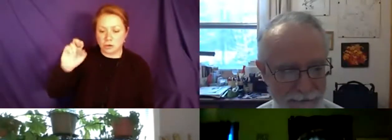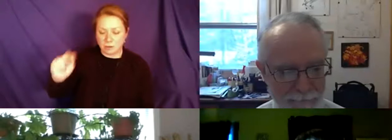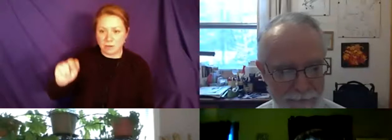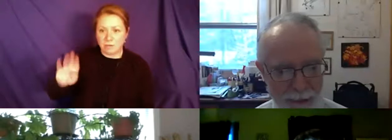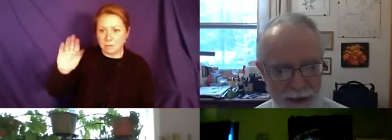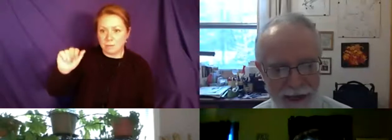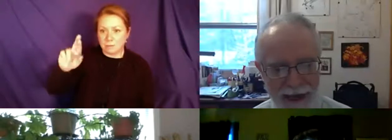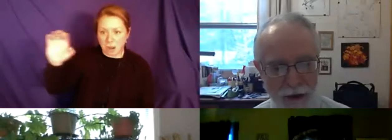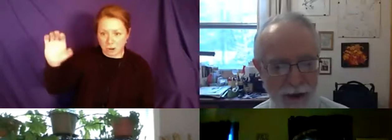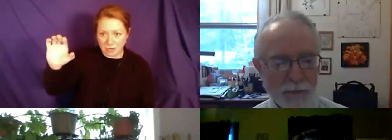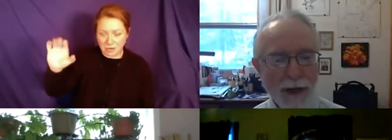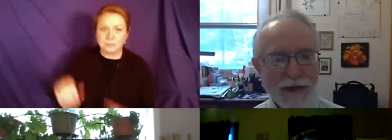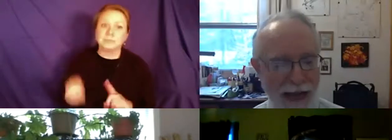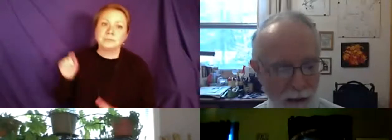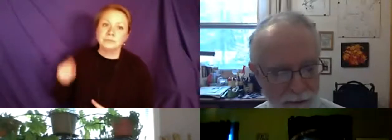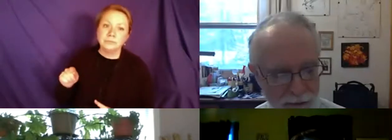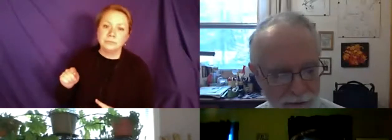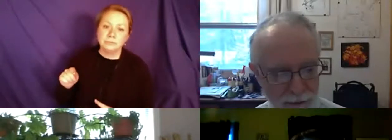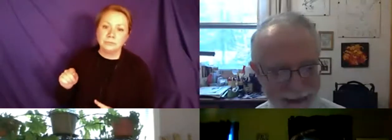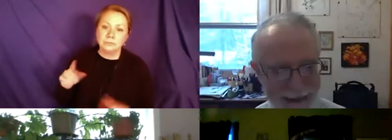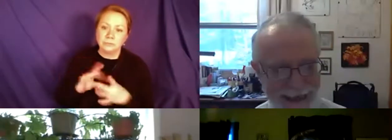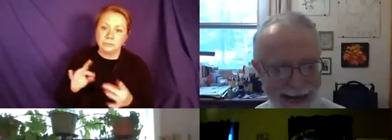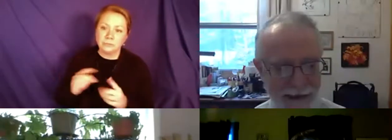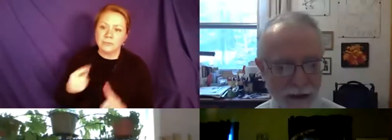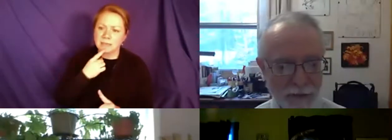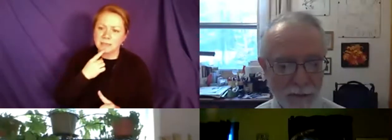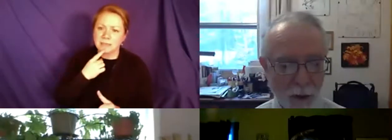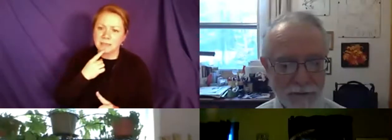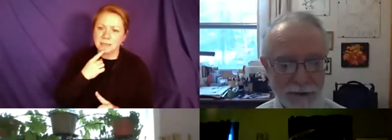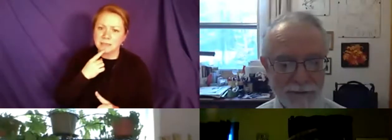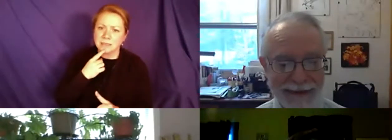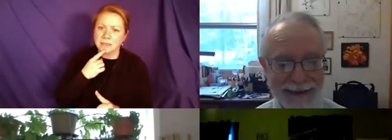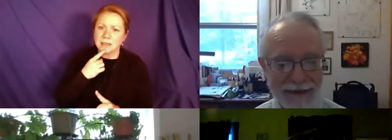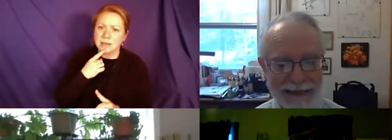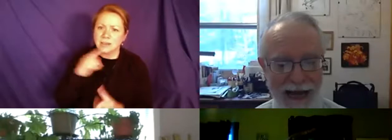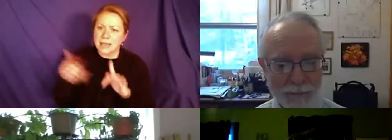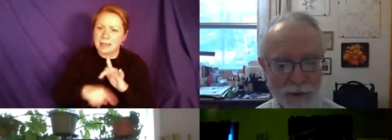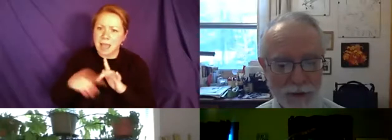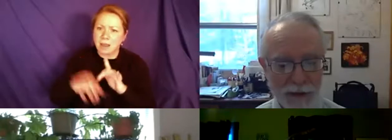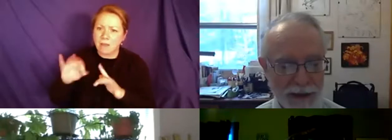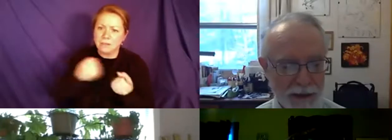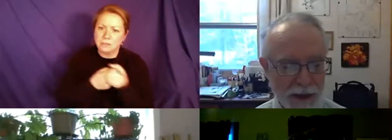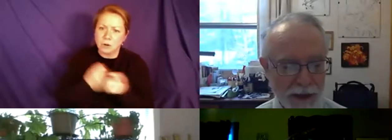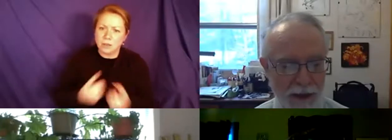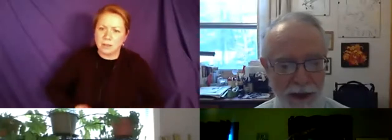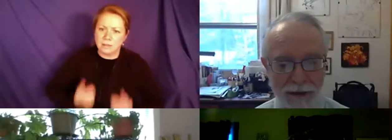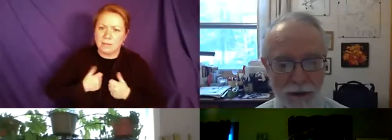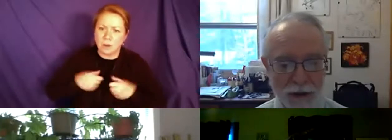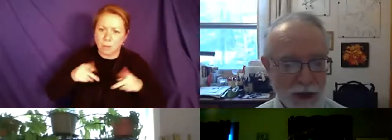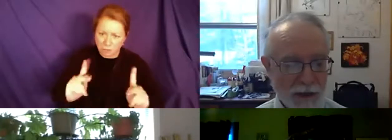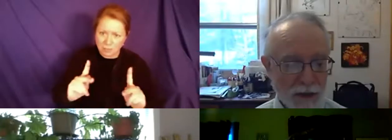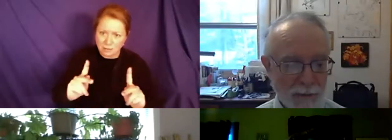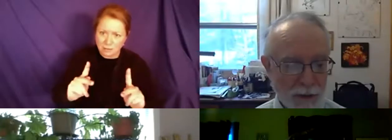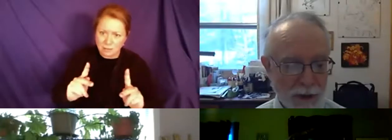Barrie, and she points out that there is a lack of supportive living opportunities in